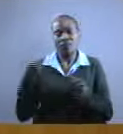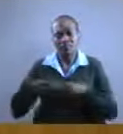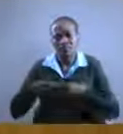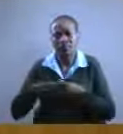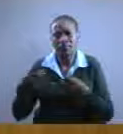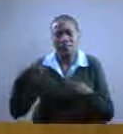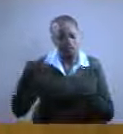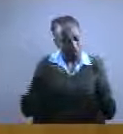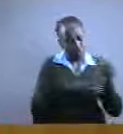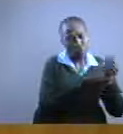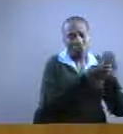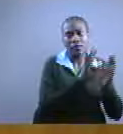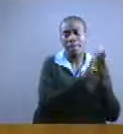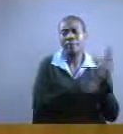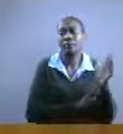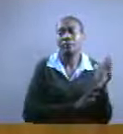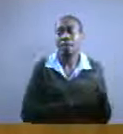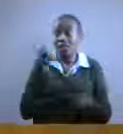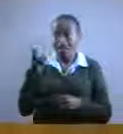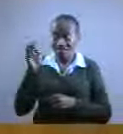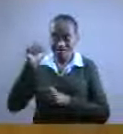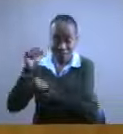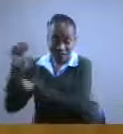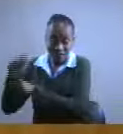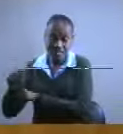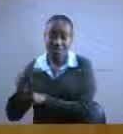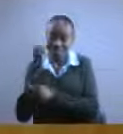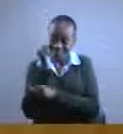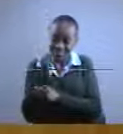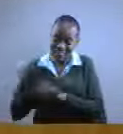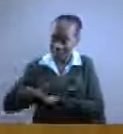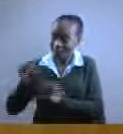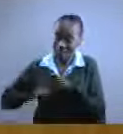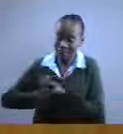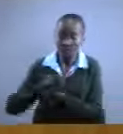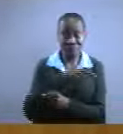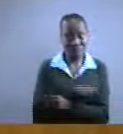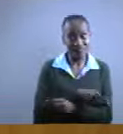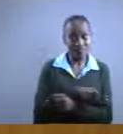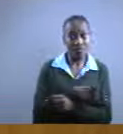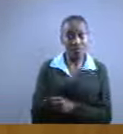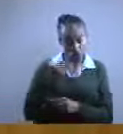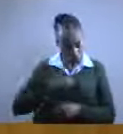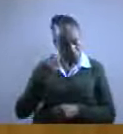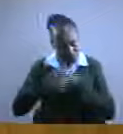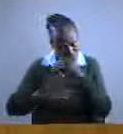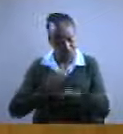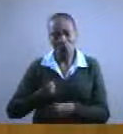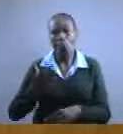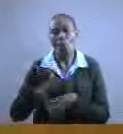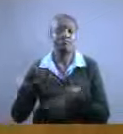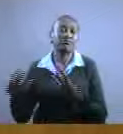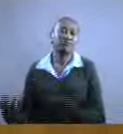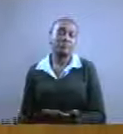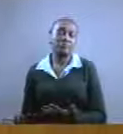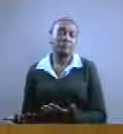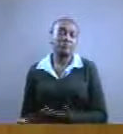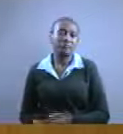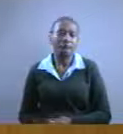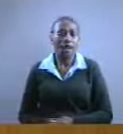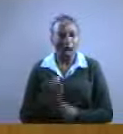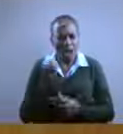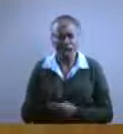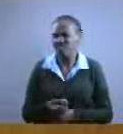bill. By not supporting this, they are keeping young people unemployed. They do have a deliberate